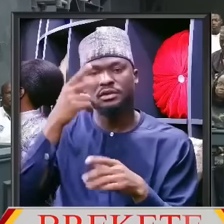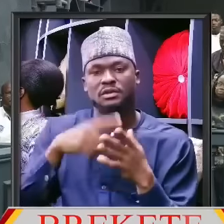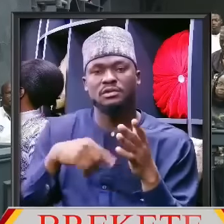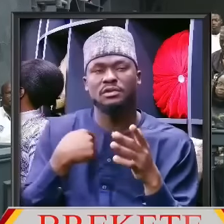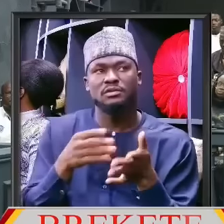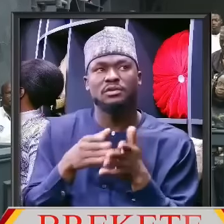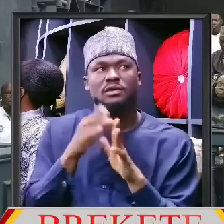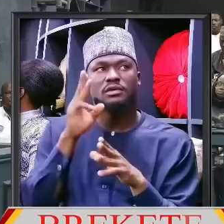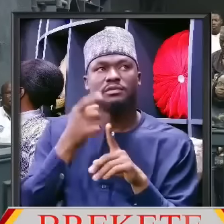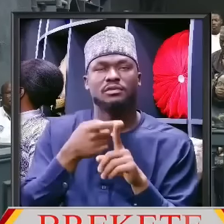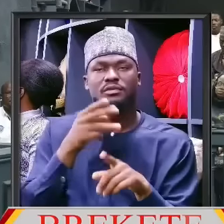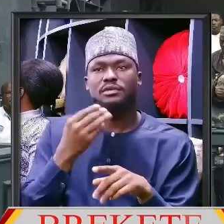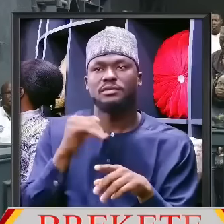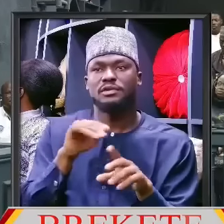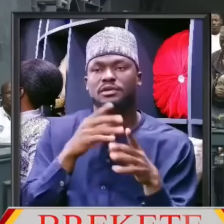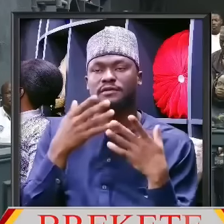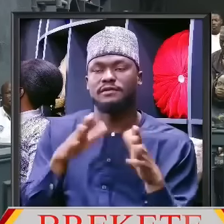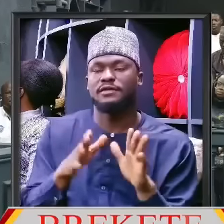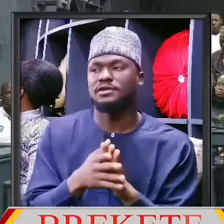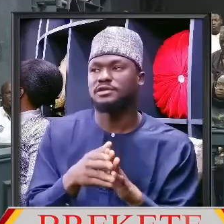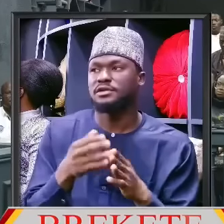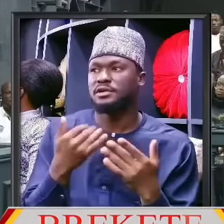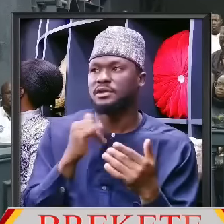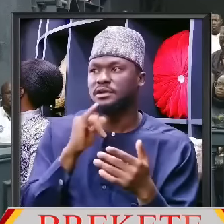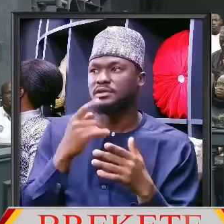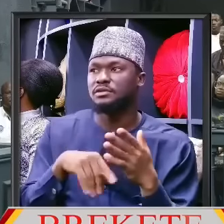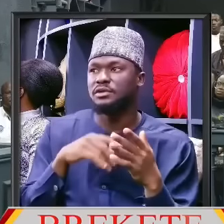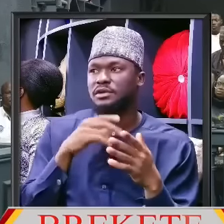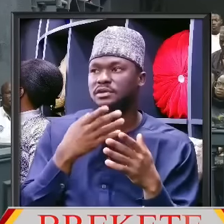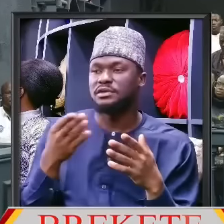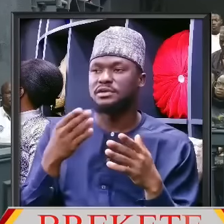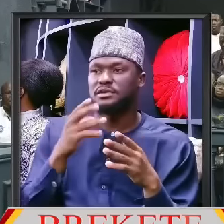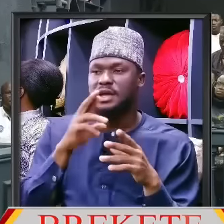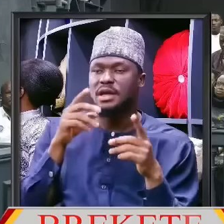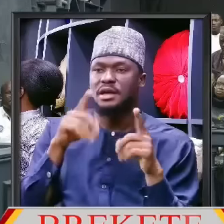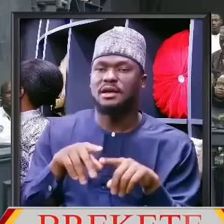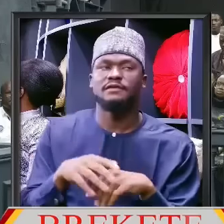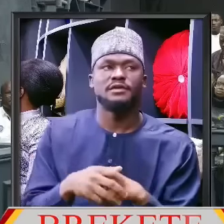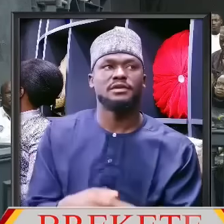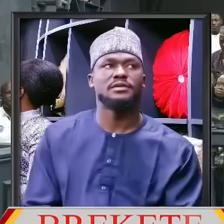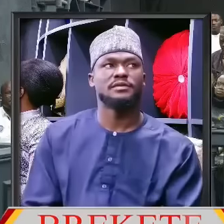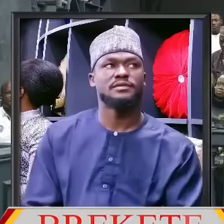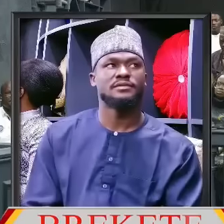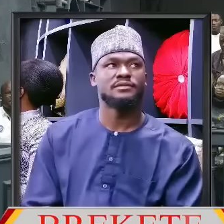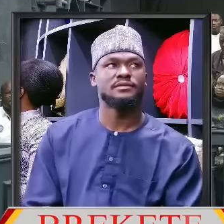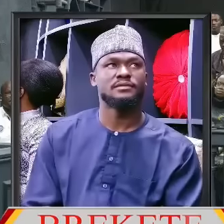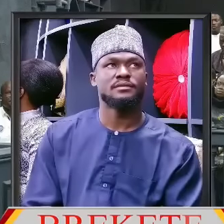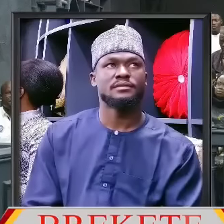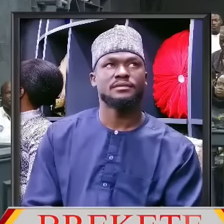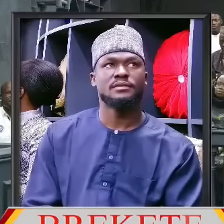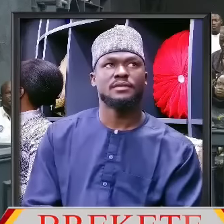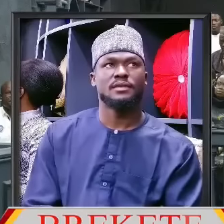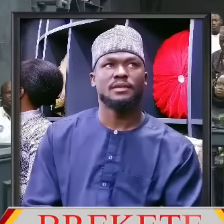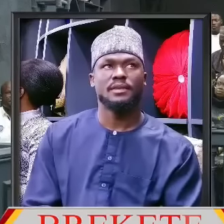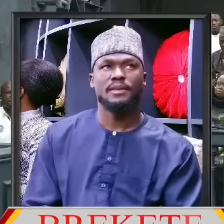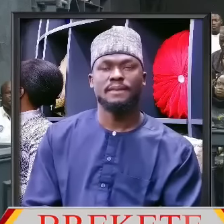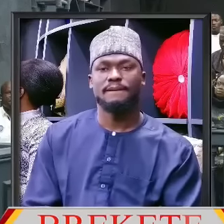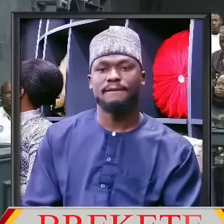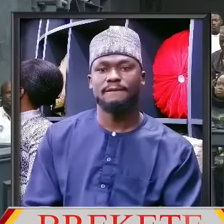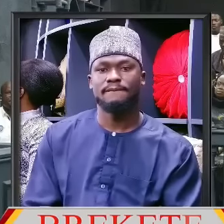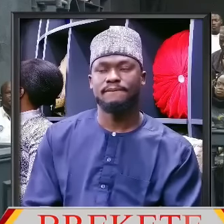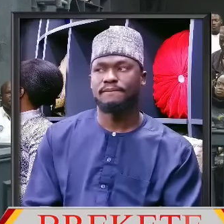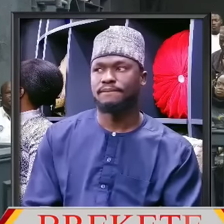where we dey ask from them, they don't do them. Now so things they happen now, VC. Okay, I think coming small now